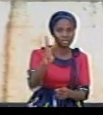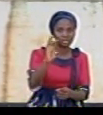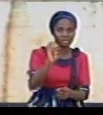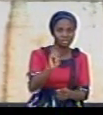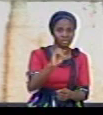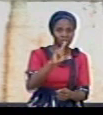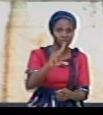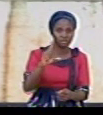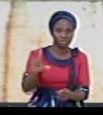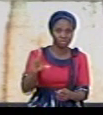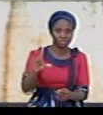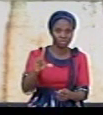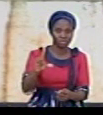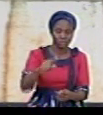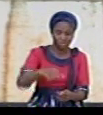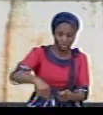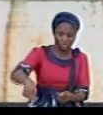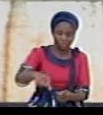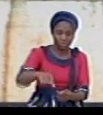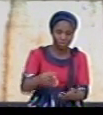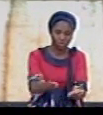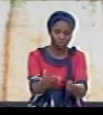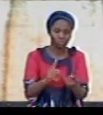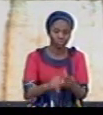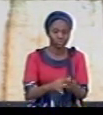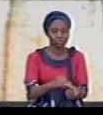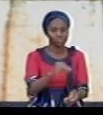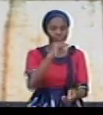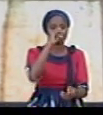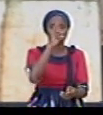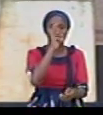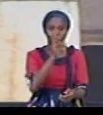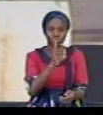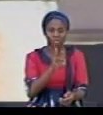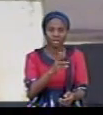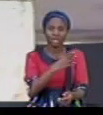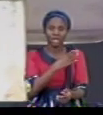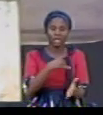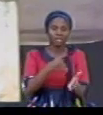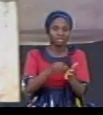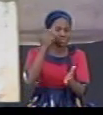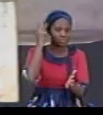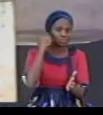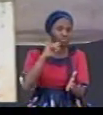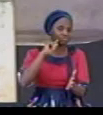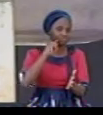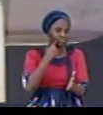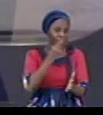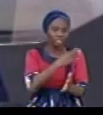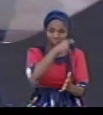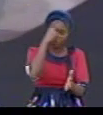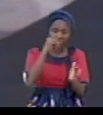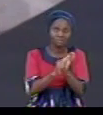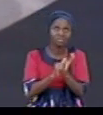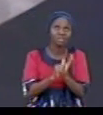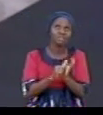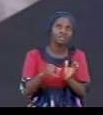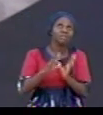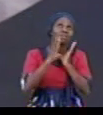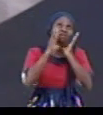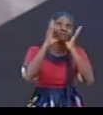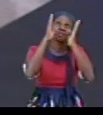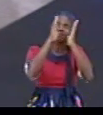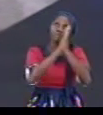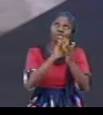water, and it was bitter. And because of that, they cried unto the Lord. That kind of